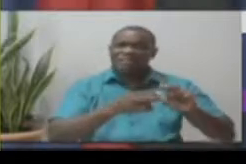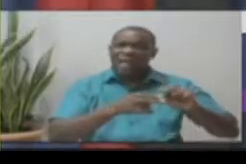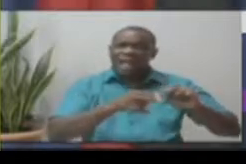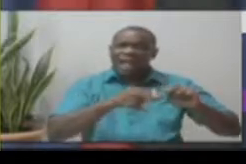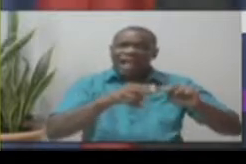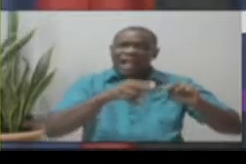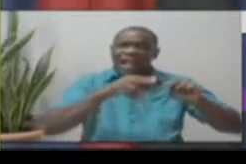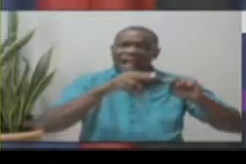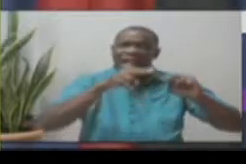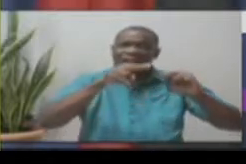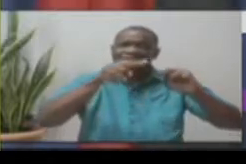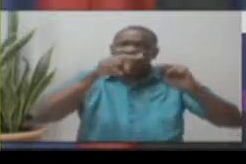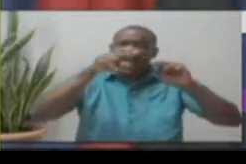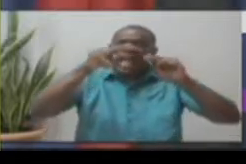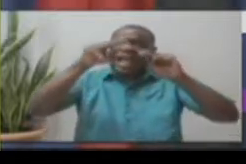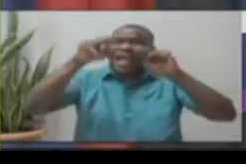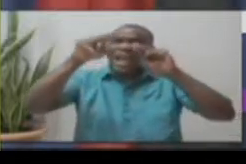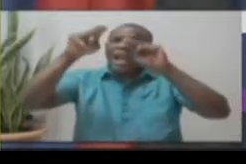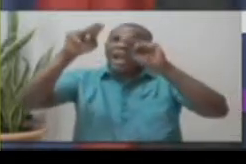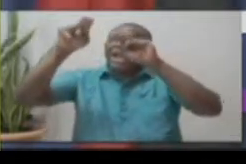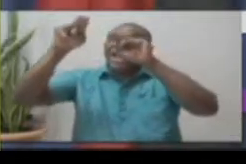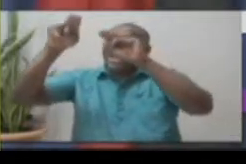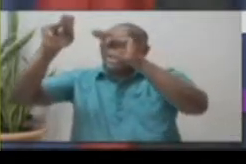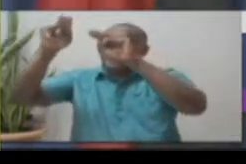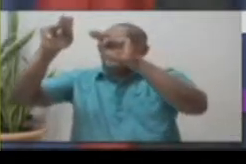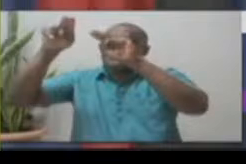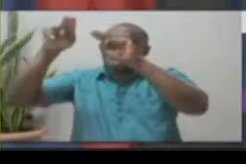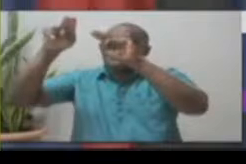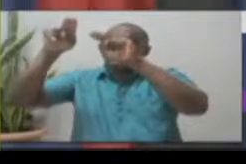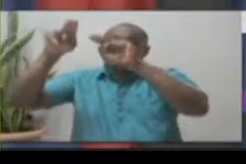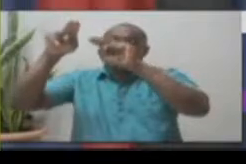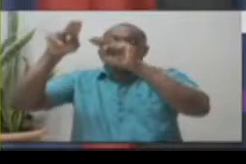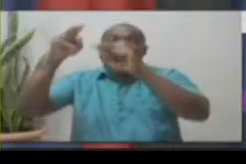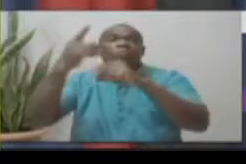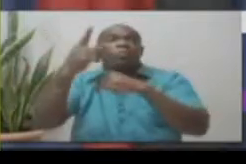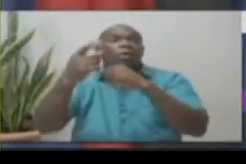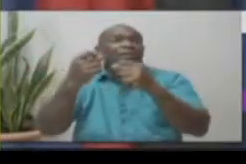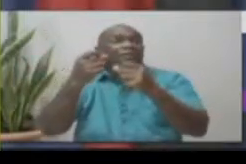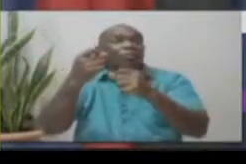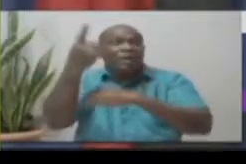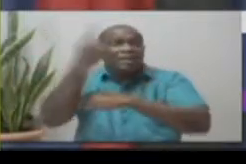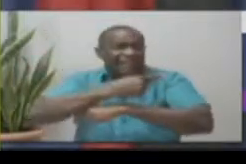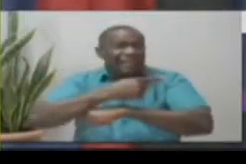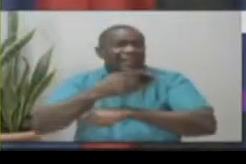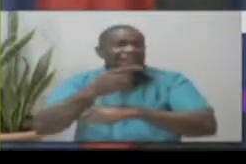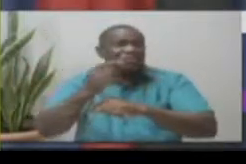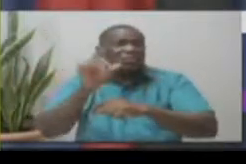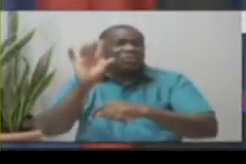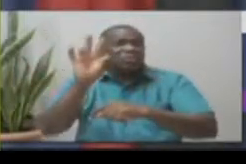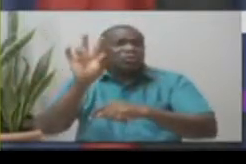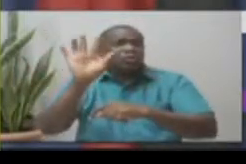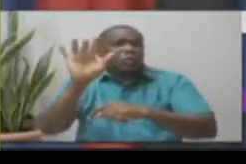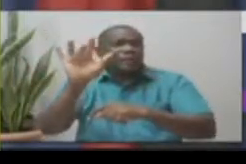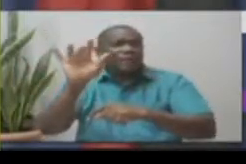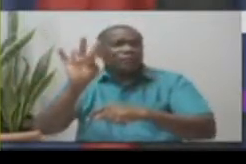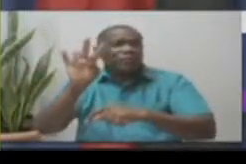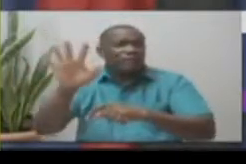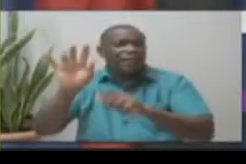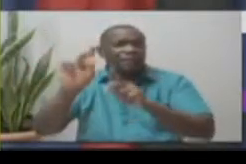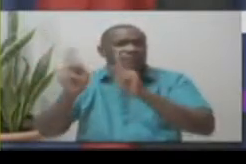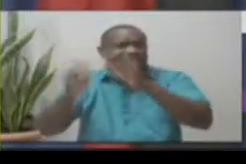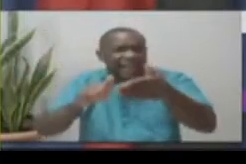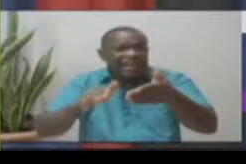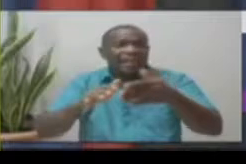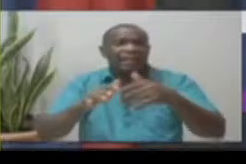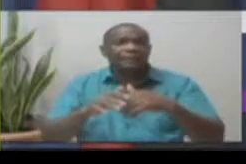I think the highest number of deaths we had in any one day was 25. And then we had very many days of teens, a few days